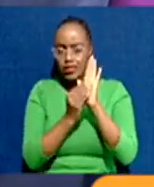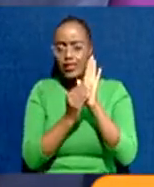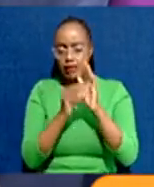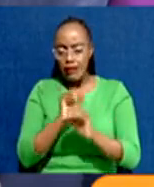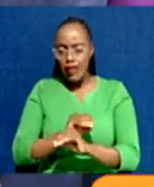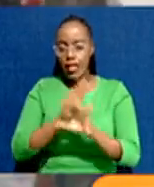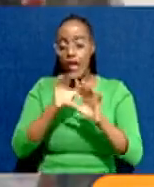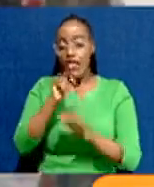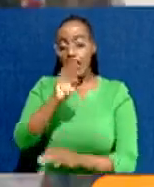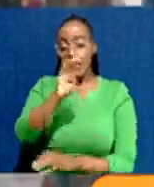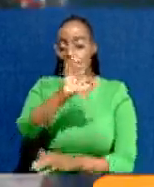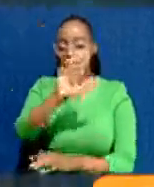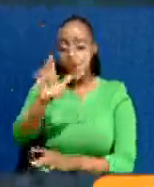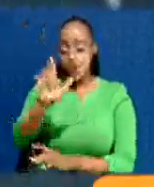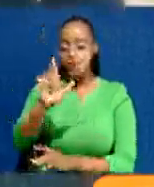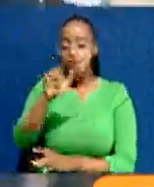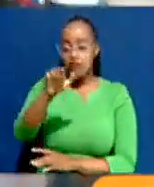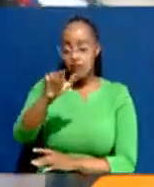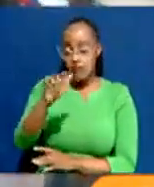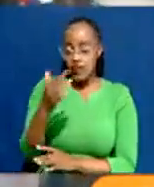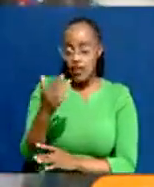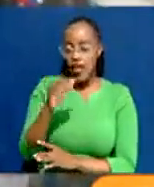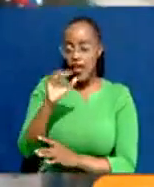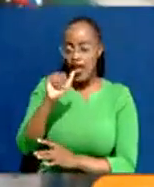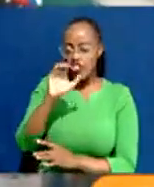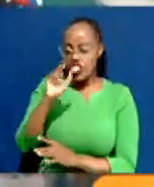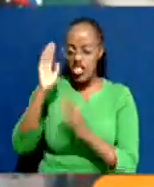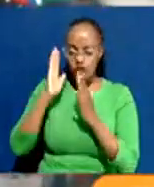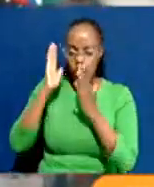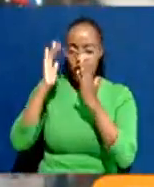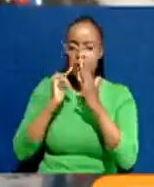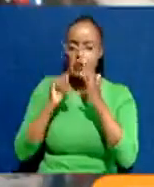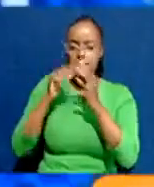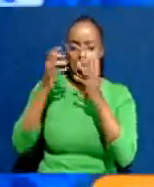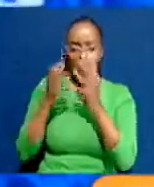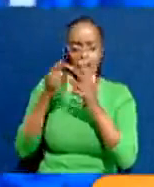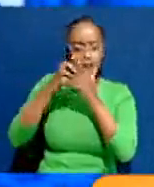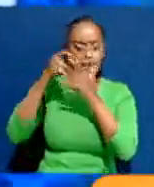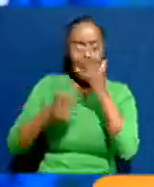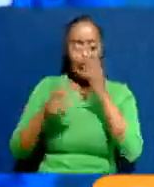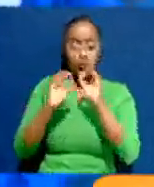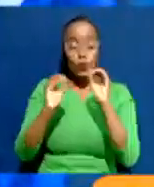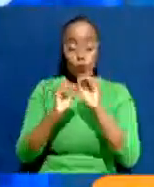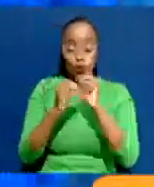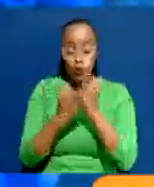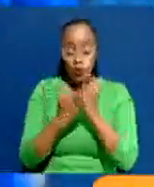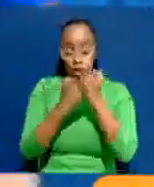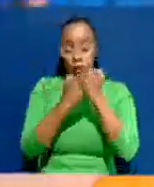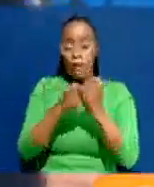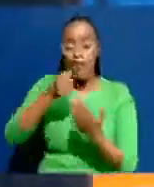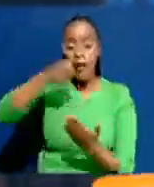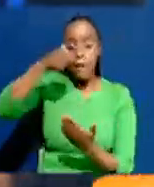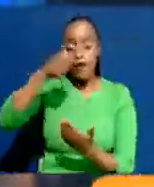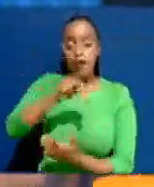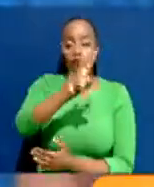the said bill. Ola Sapit says the government should not resort to heavy taxation to finance its ambitious budget